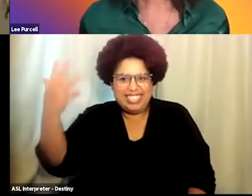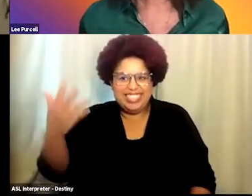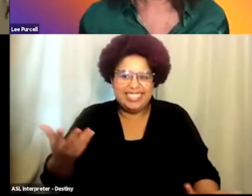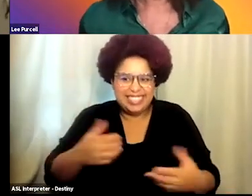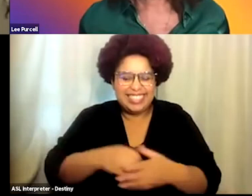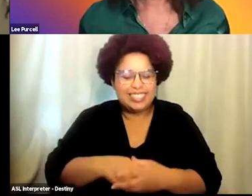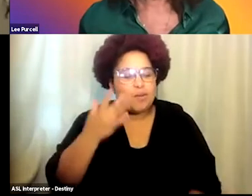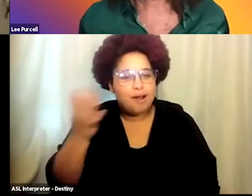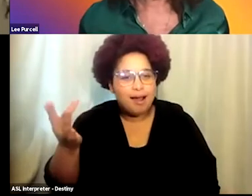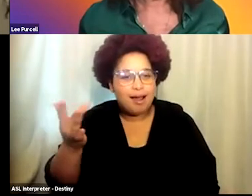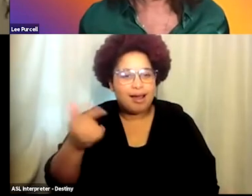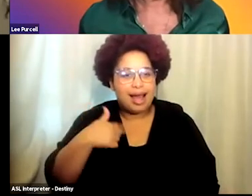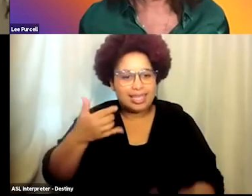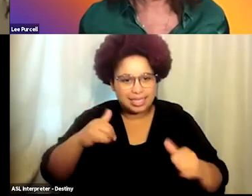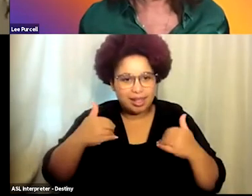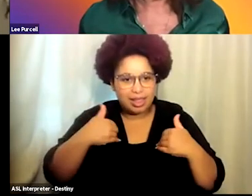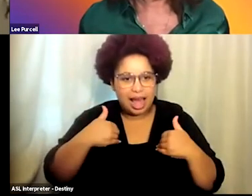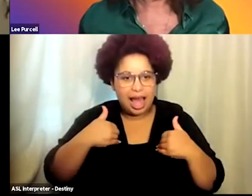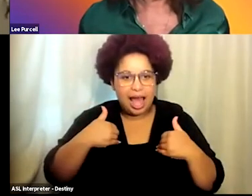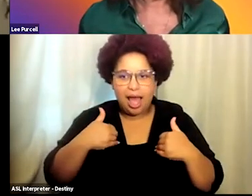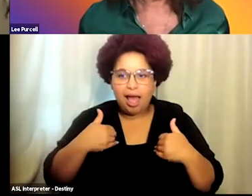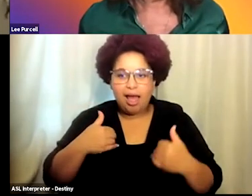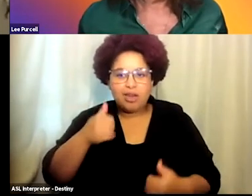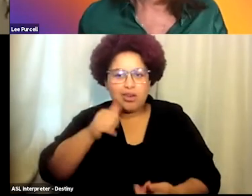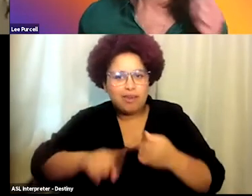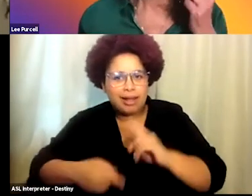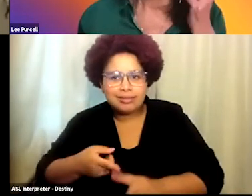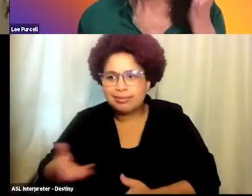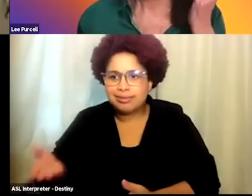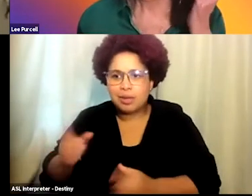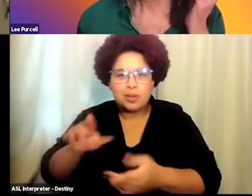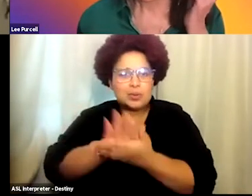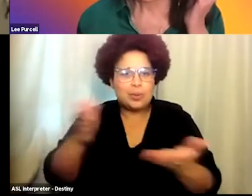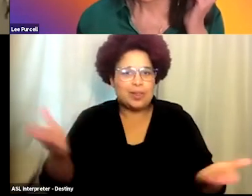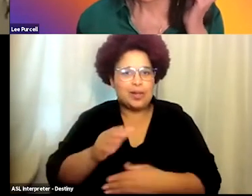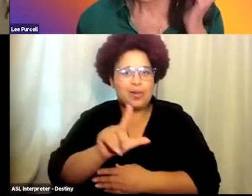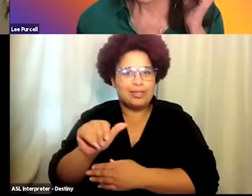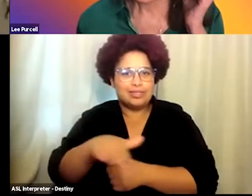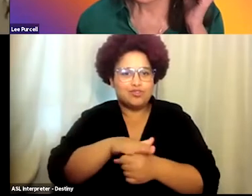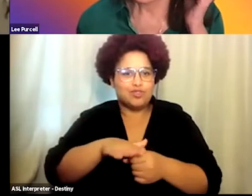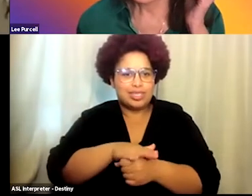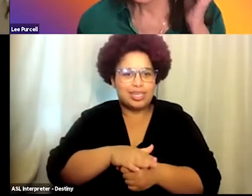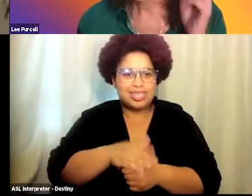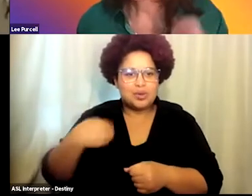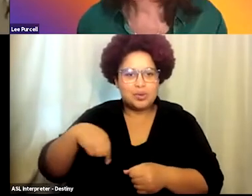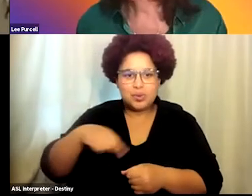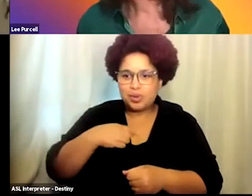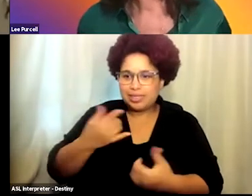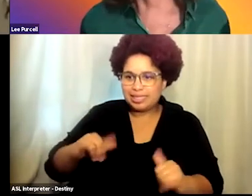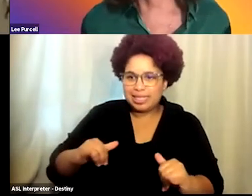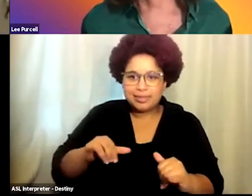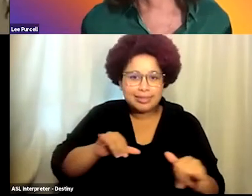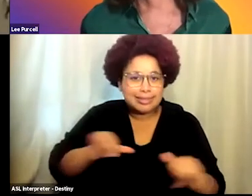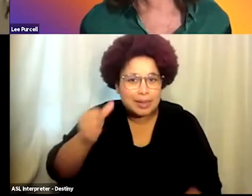because I still have girlfriends. I went to school here in LA, and we are still the